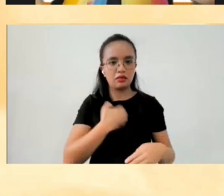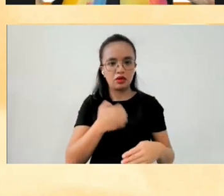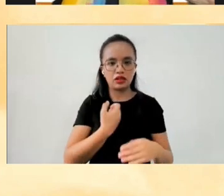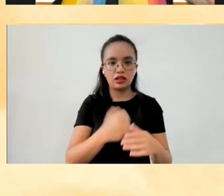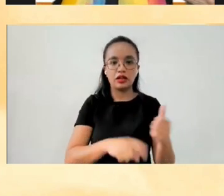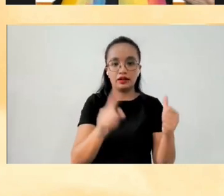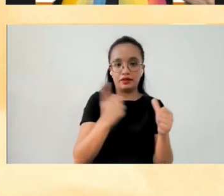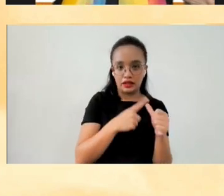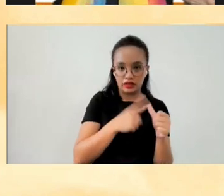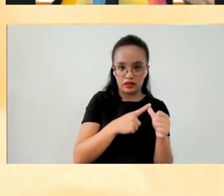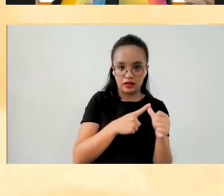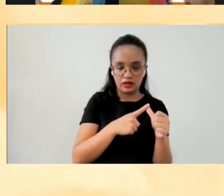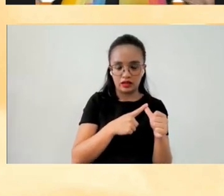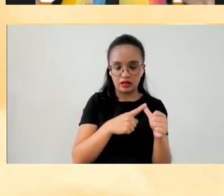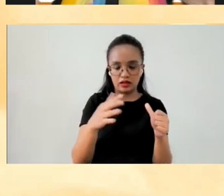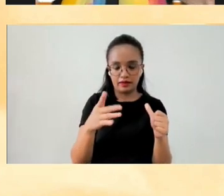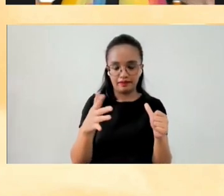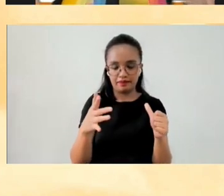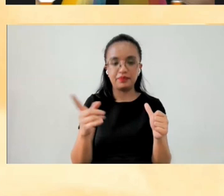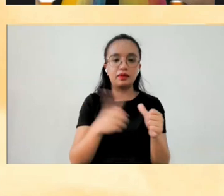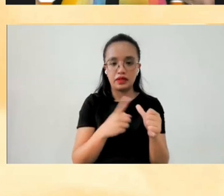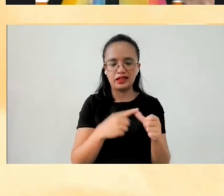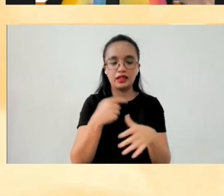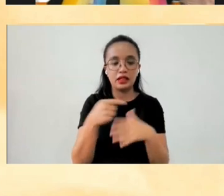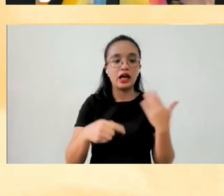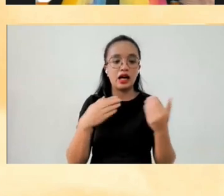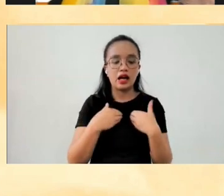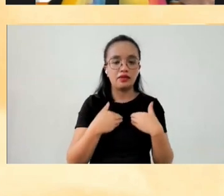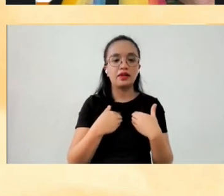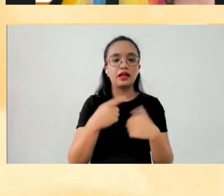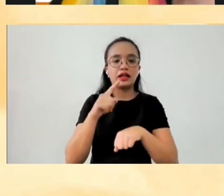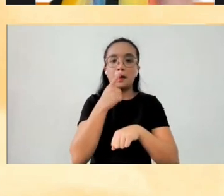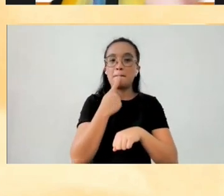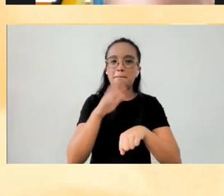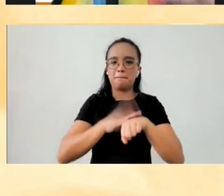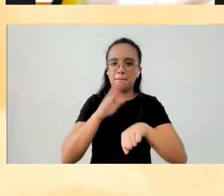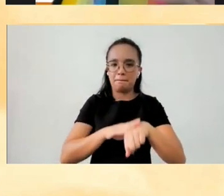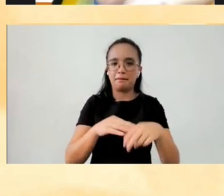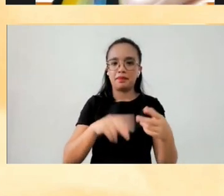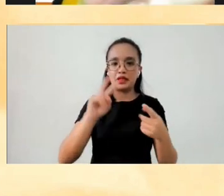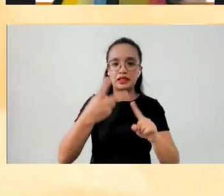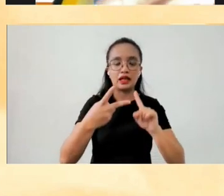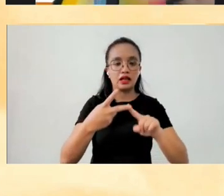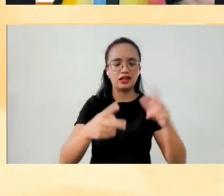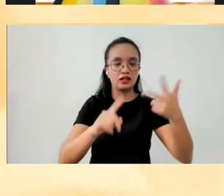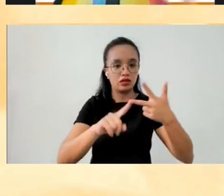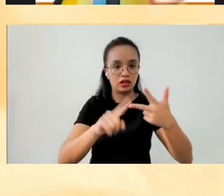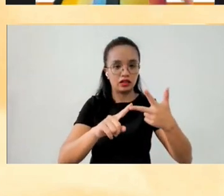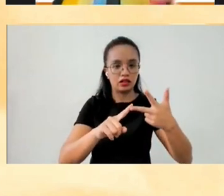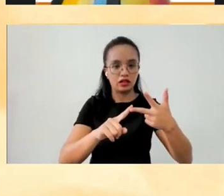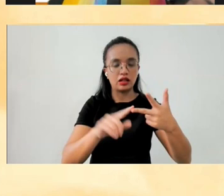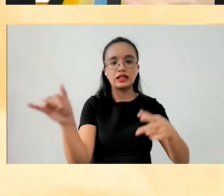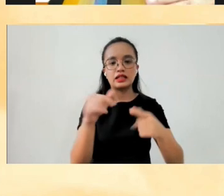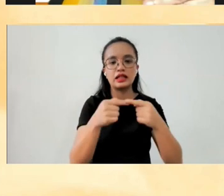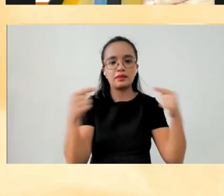the first element, you have red alert. And the second element, and the third element, you have almost the opposite,